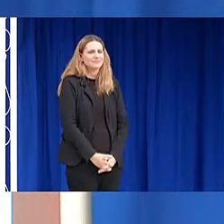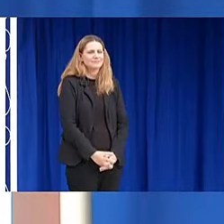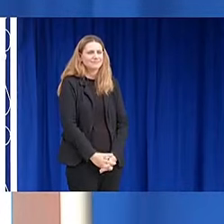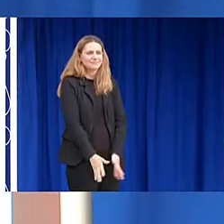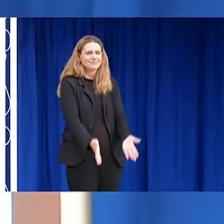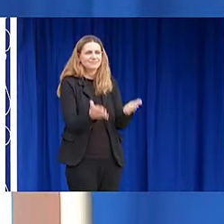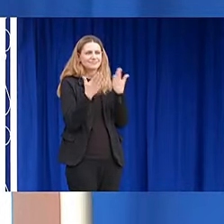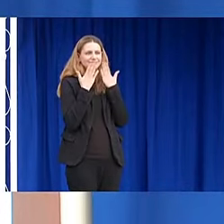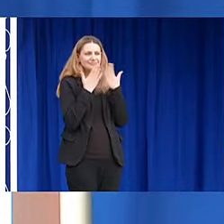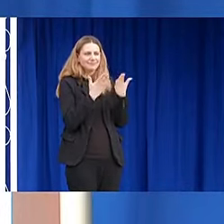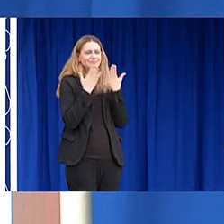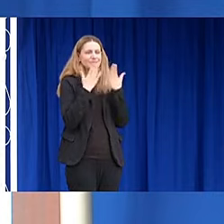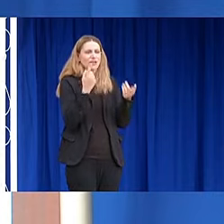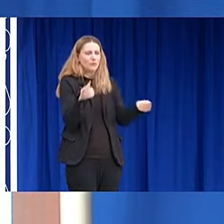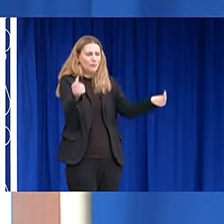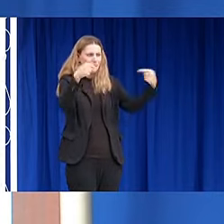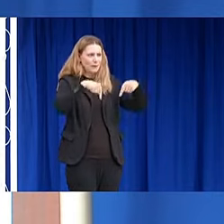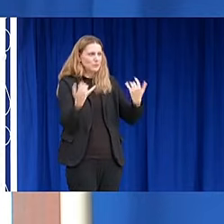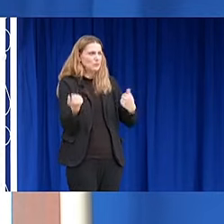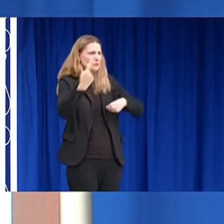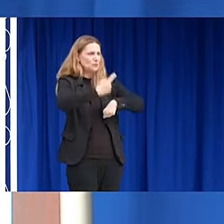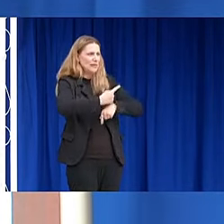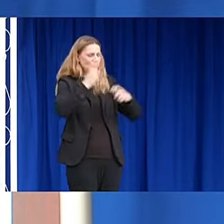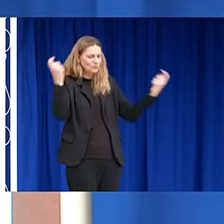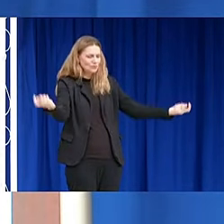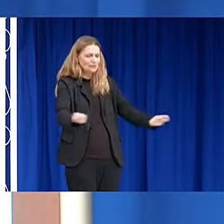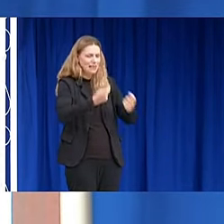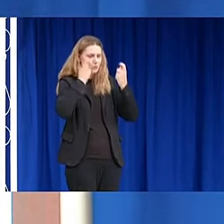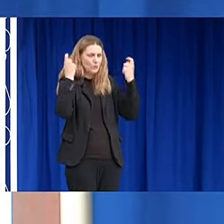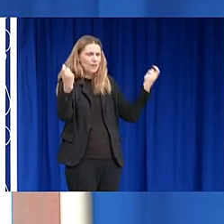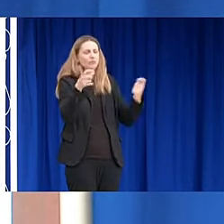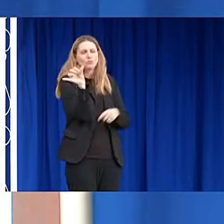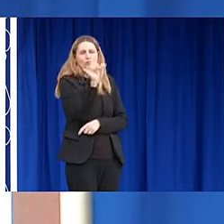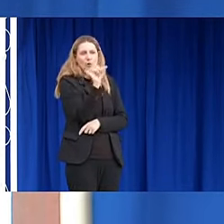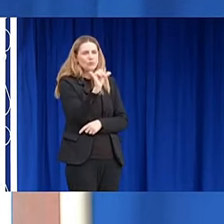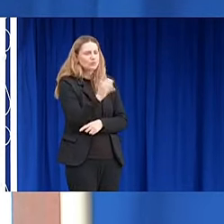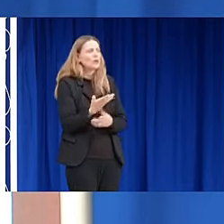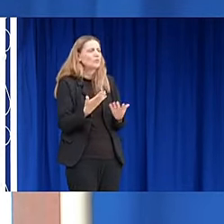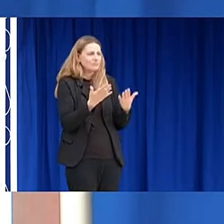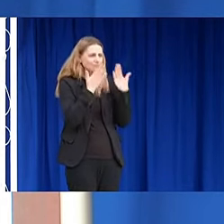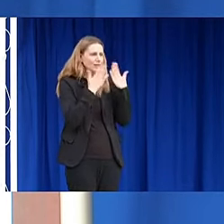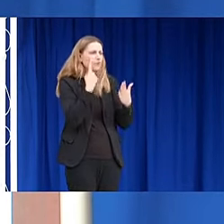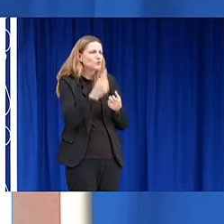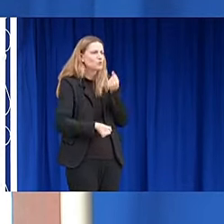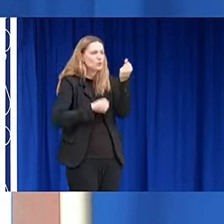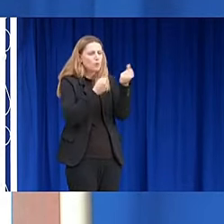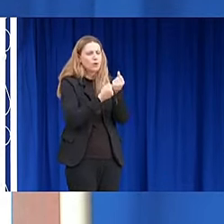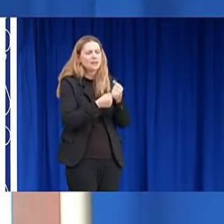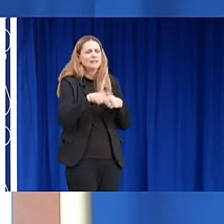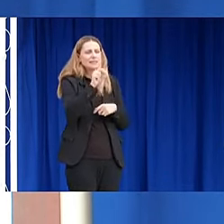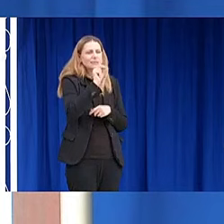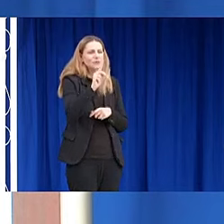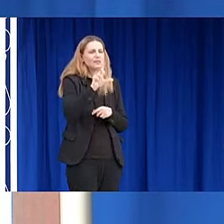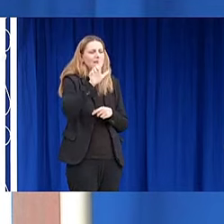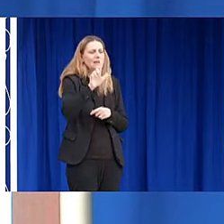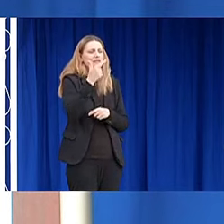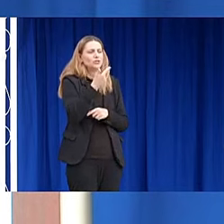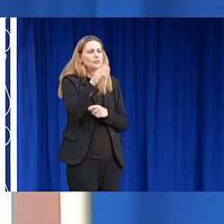Thank you for attending today's celebration, and above all, for supporting the DoD LGBT community in their service to the